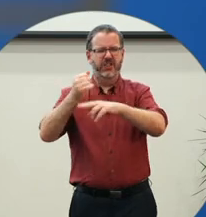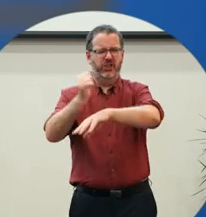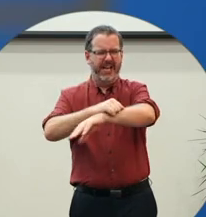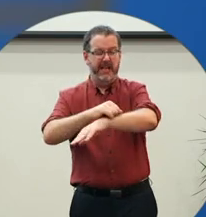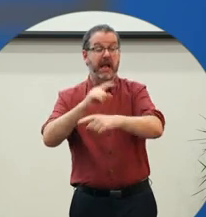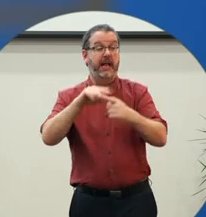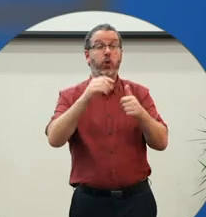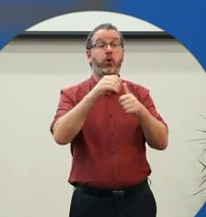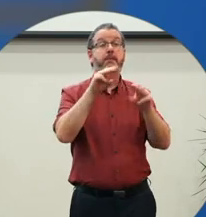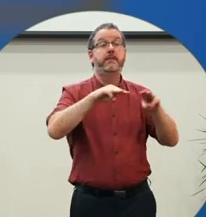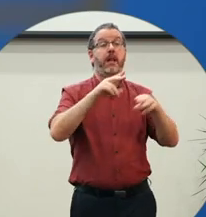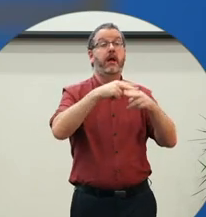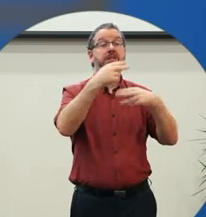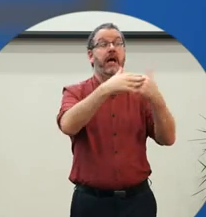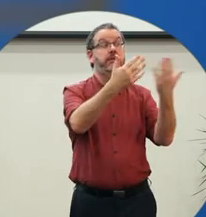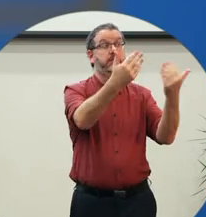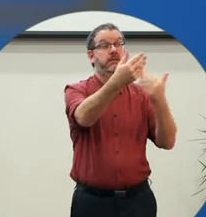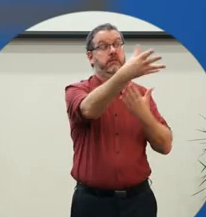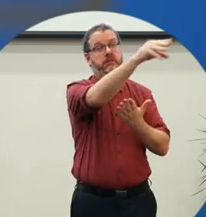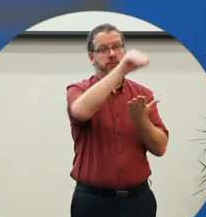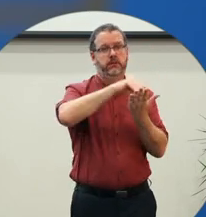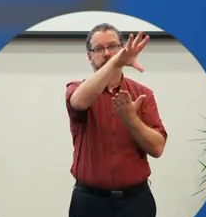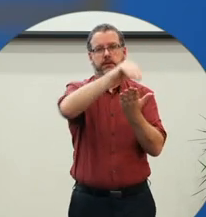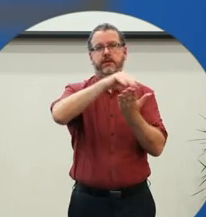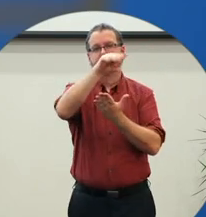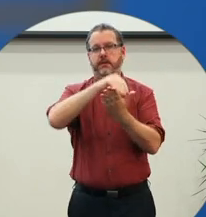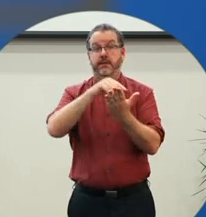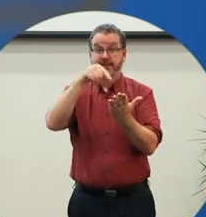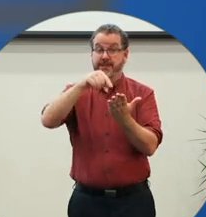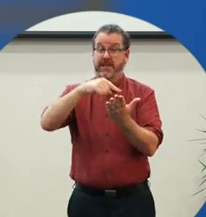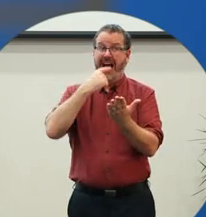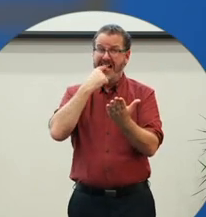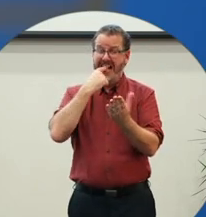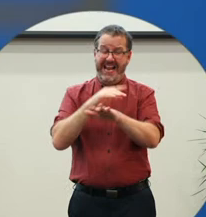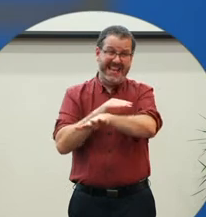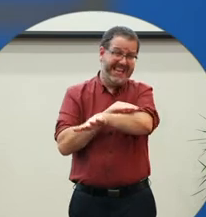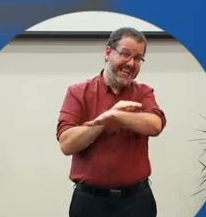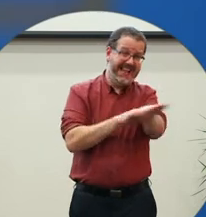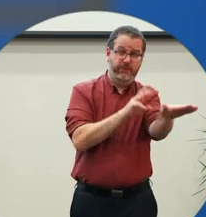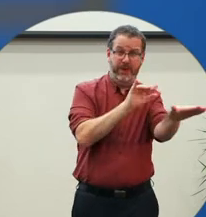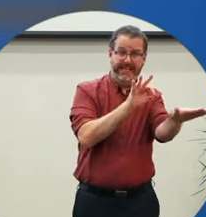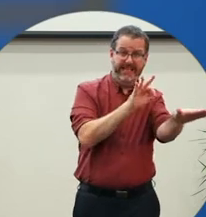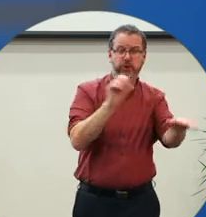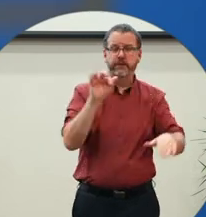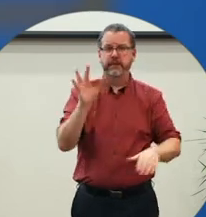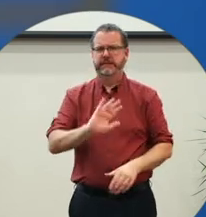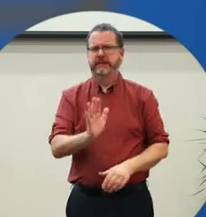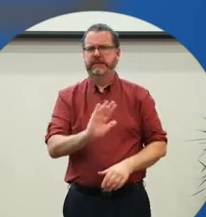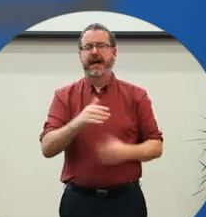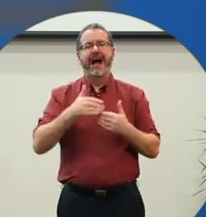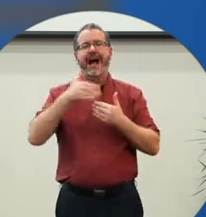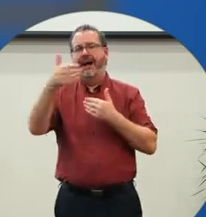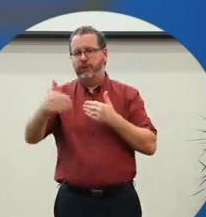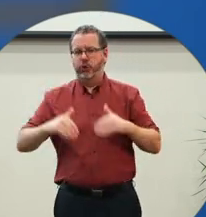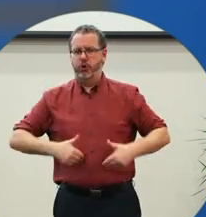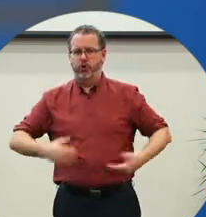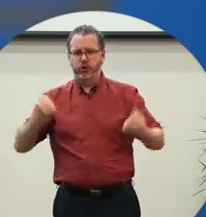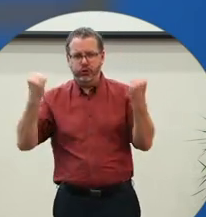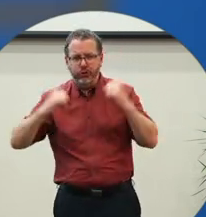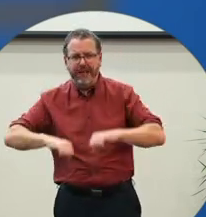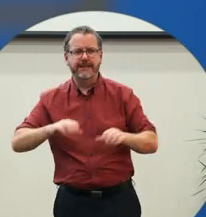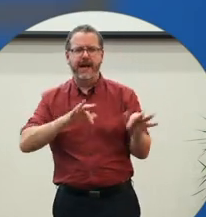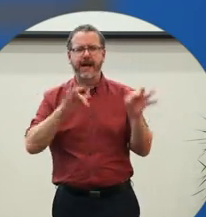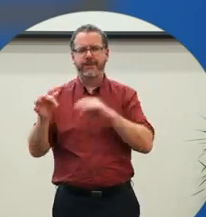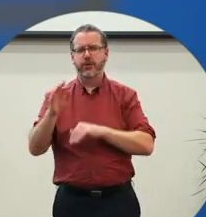on the outside, and it was considered far too left-wing for Sinn Féin, who were post-hunger strikes, Bobby Sands were trying to